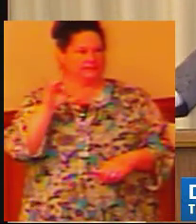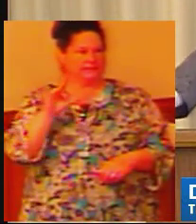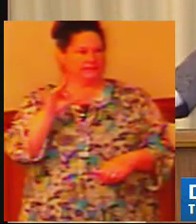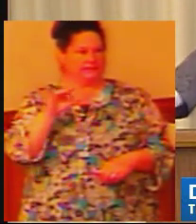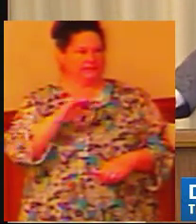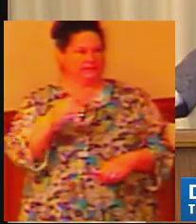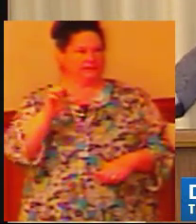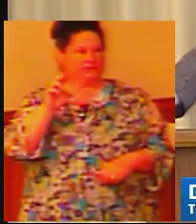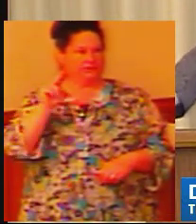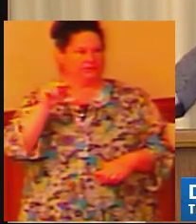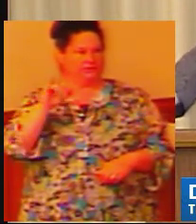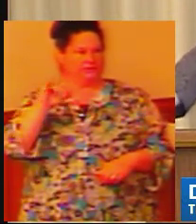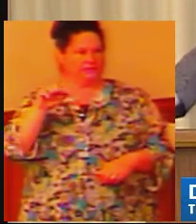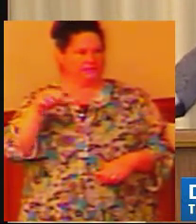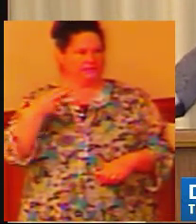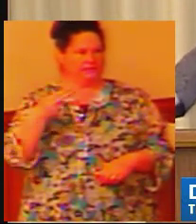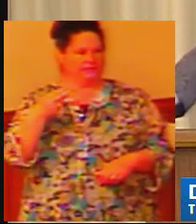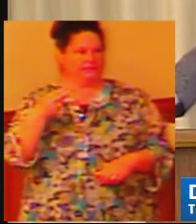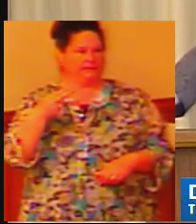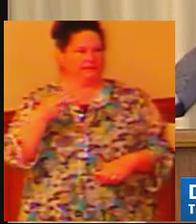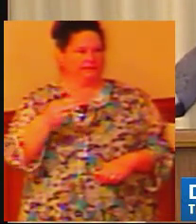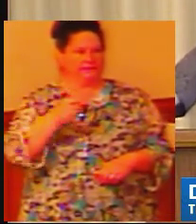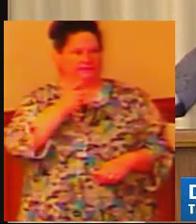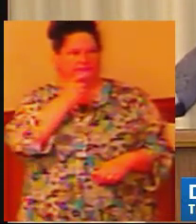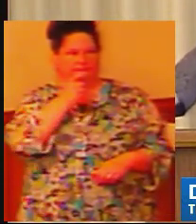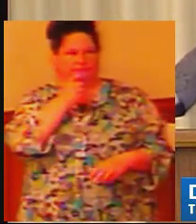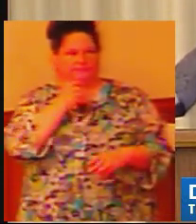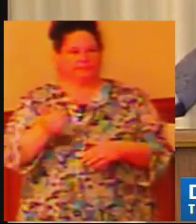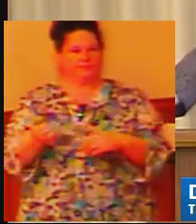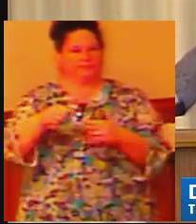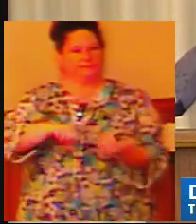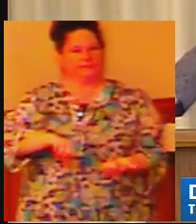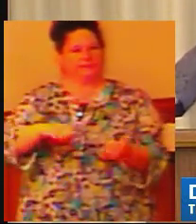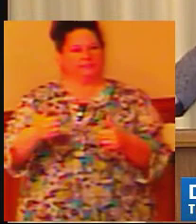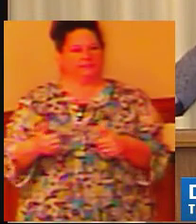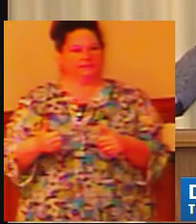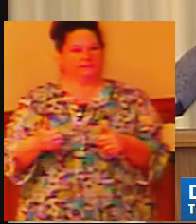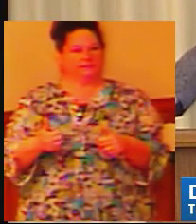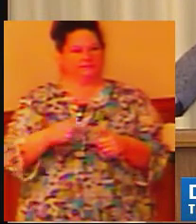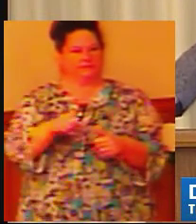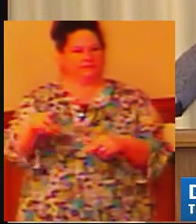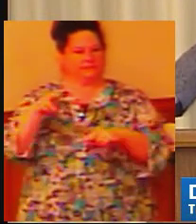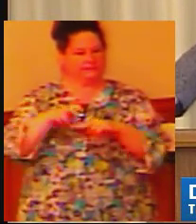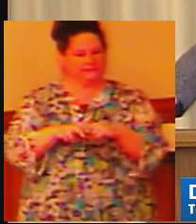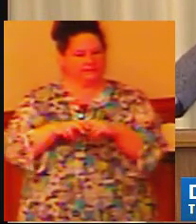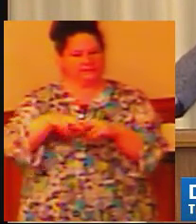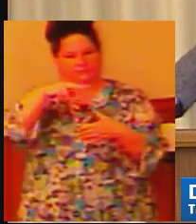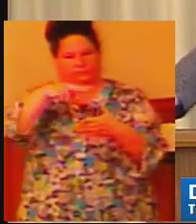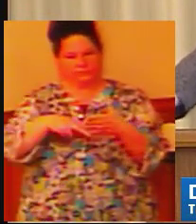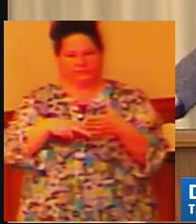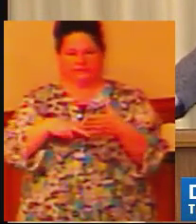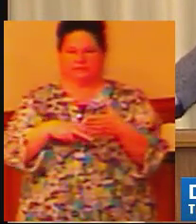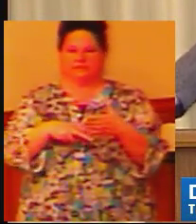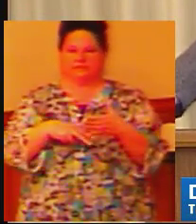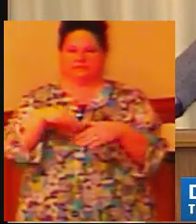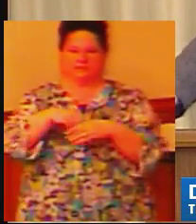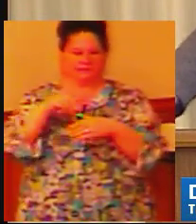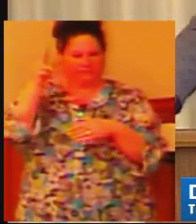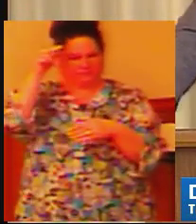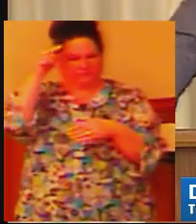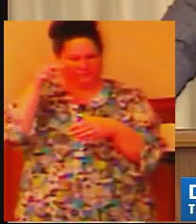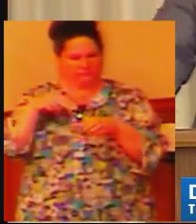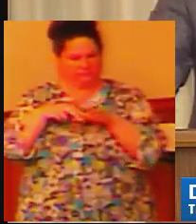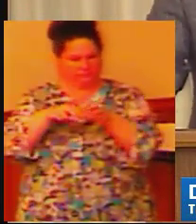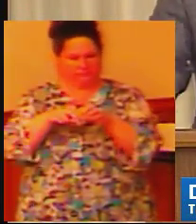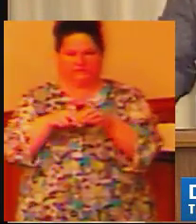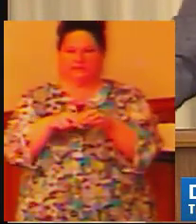was a eunuch that was baptized. He was sitting reading in his chariot, Isaiah. Somebody